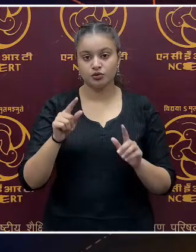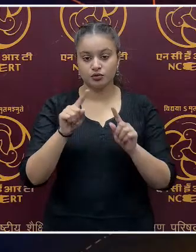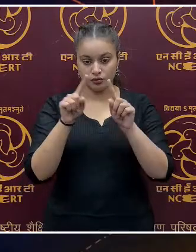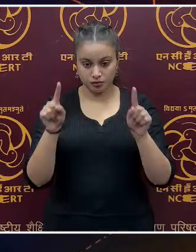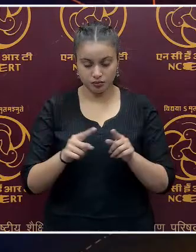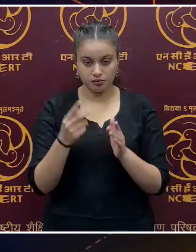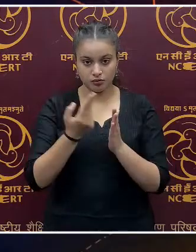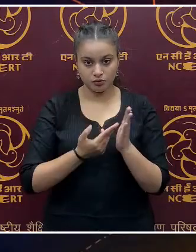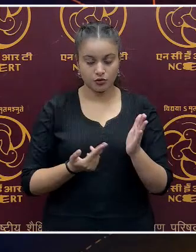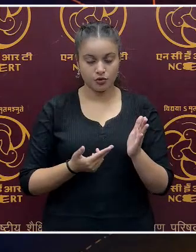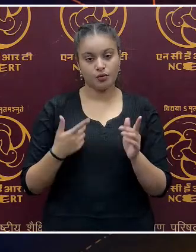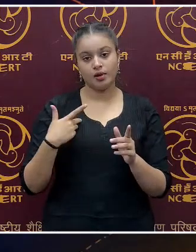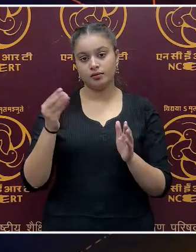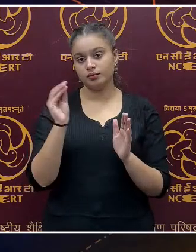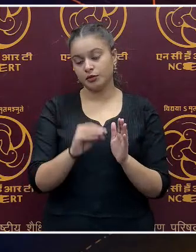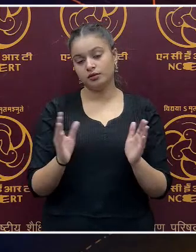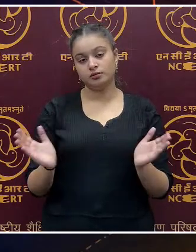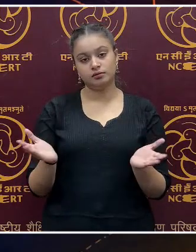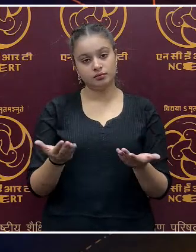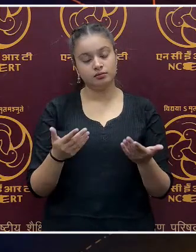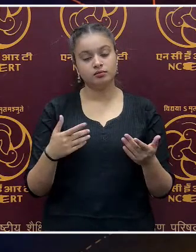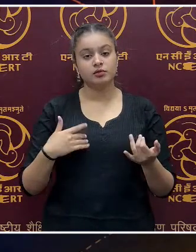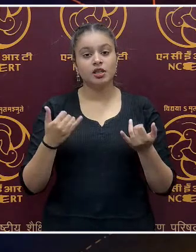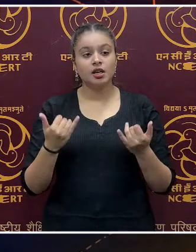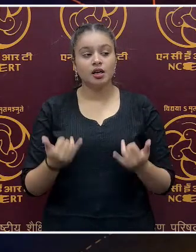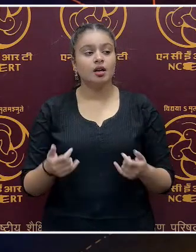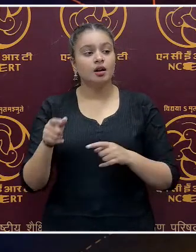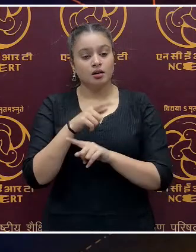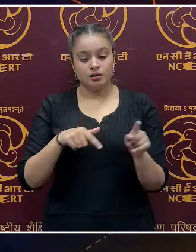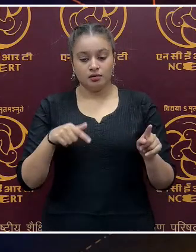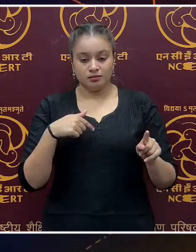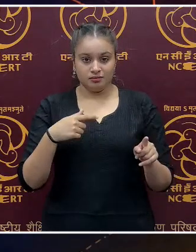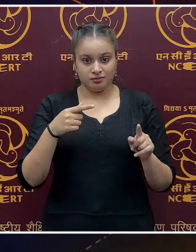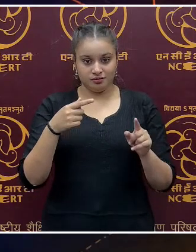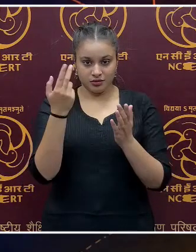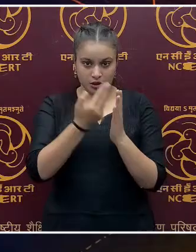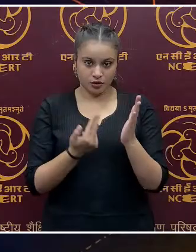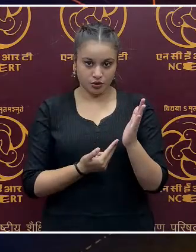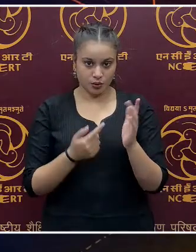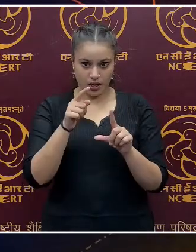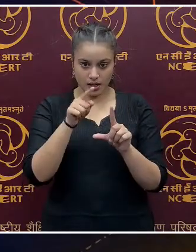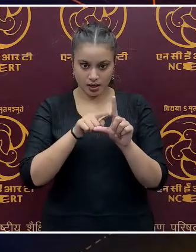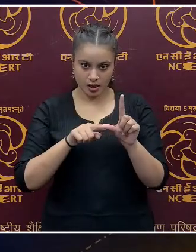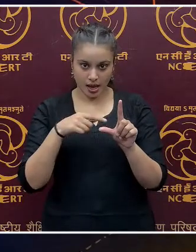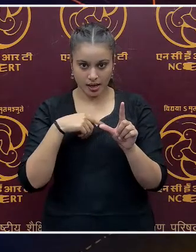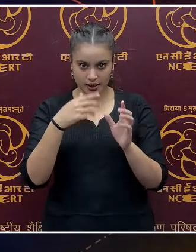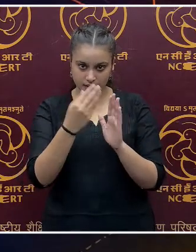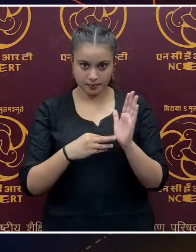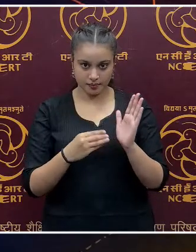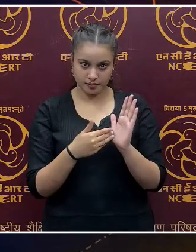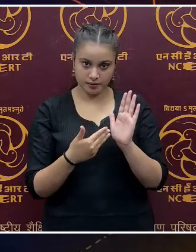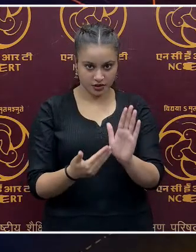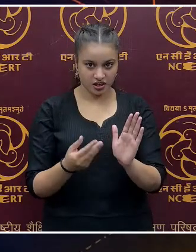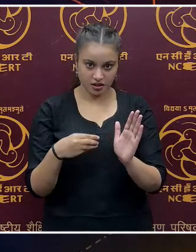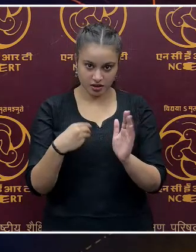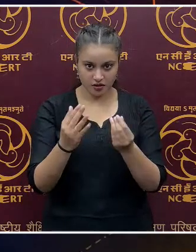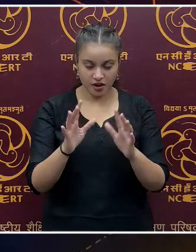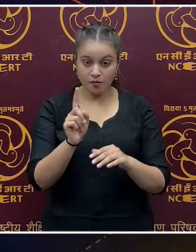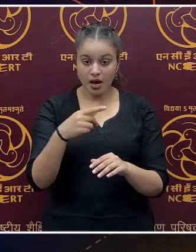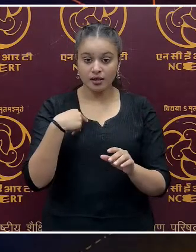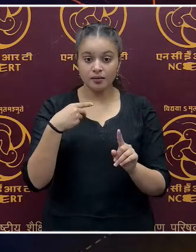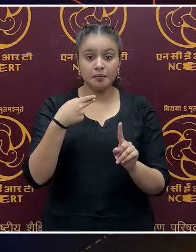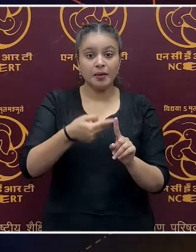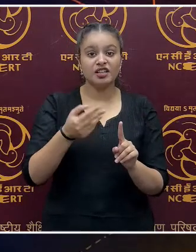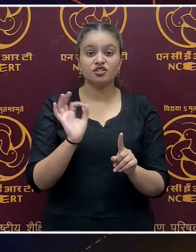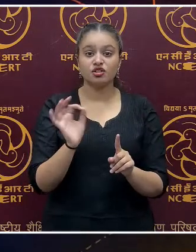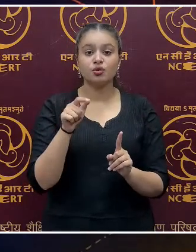correct measure. That means here they have given a figure of the particular angle, but they haven't mentioned